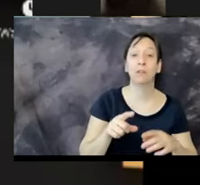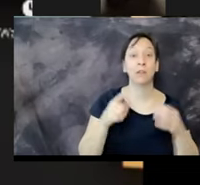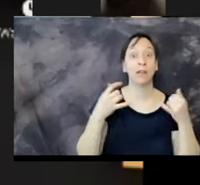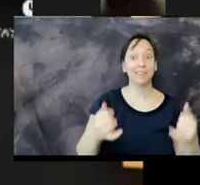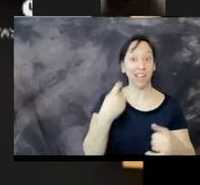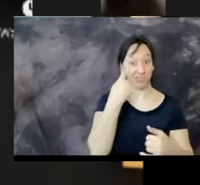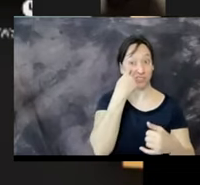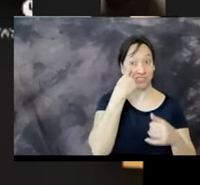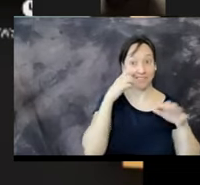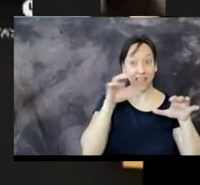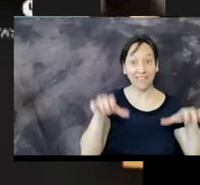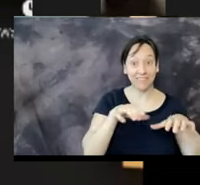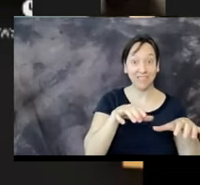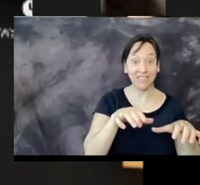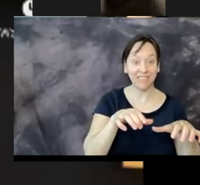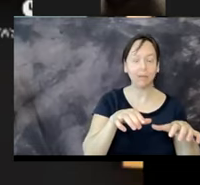last activity.